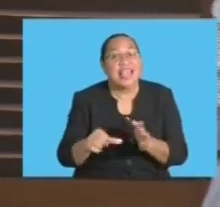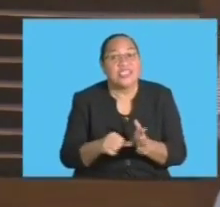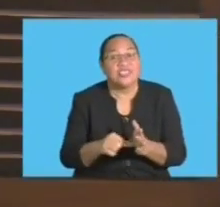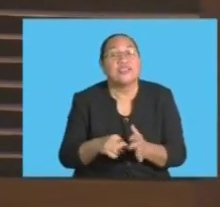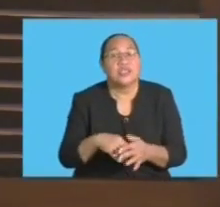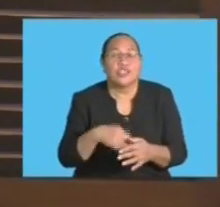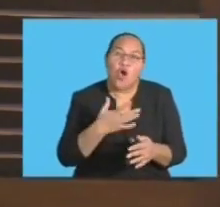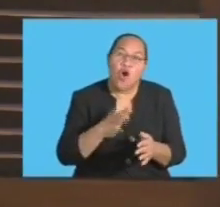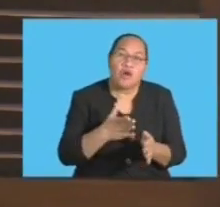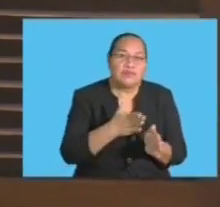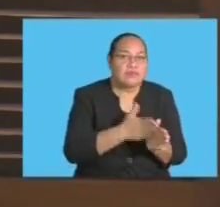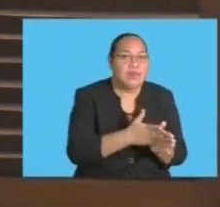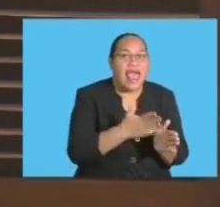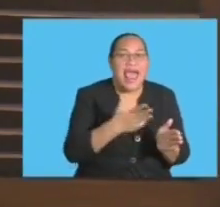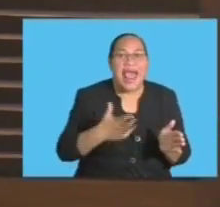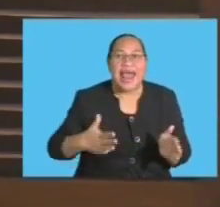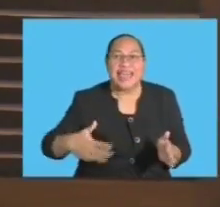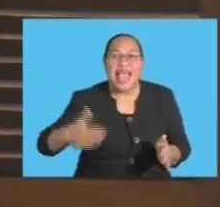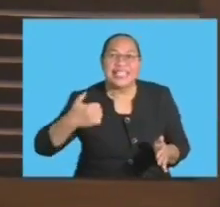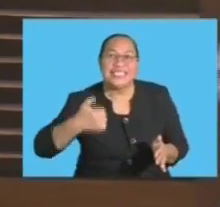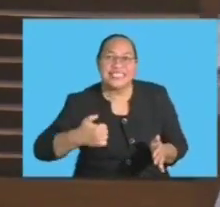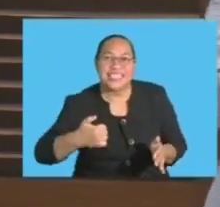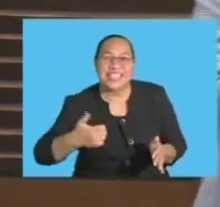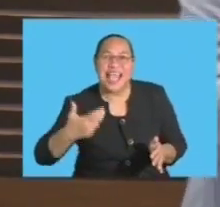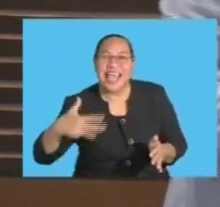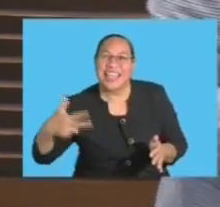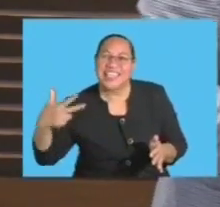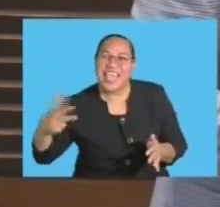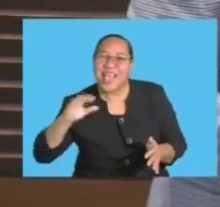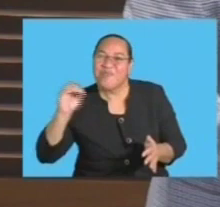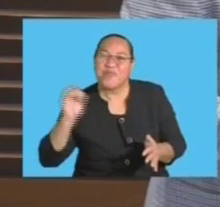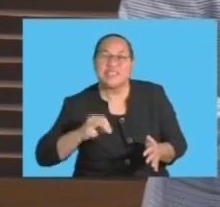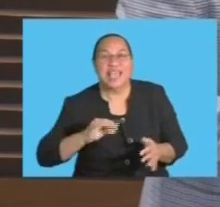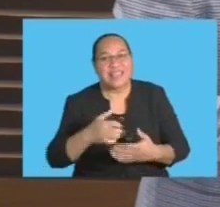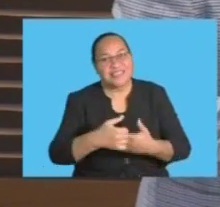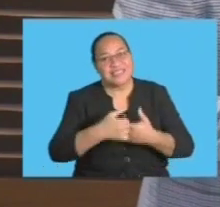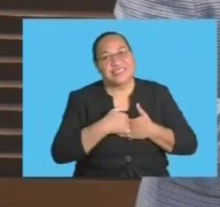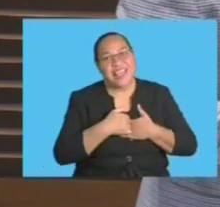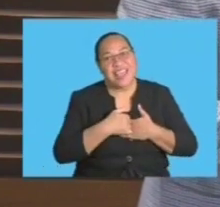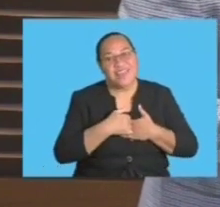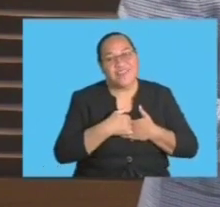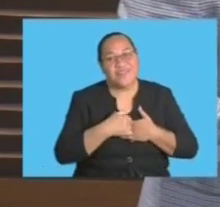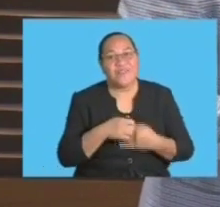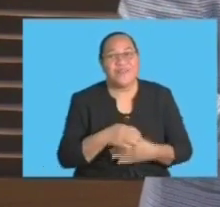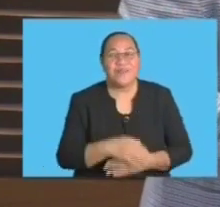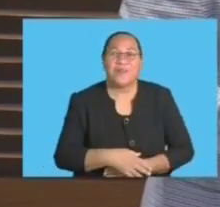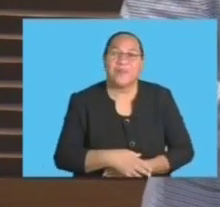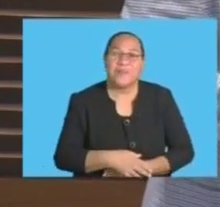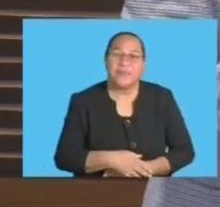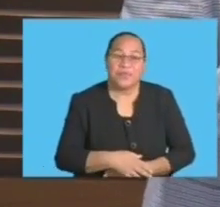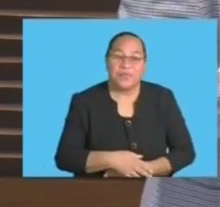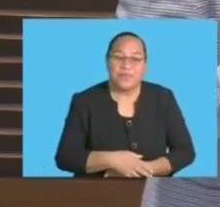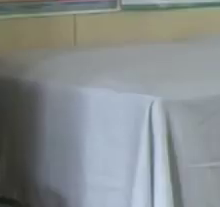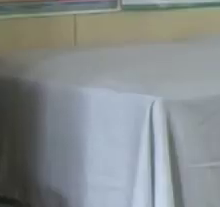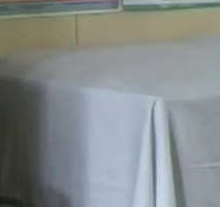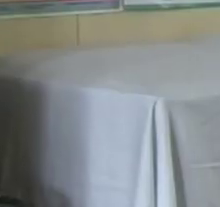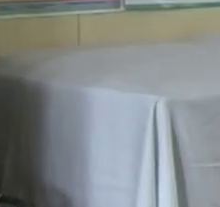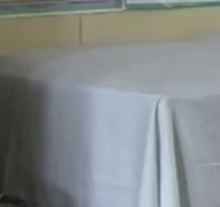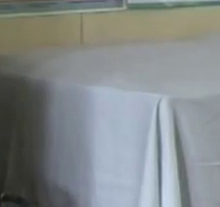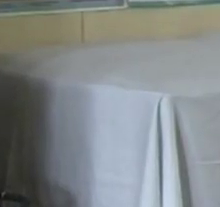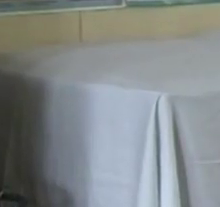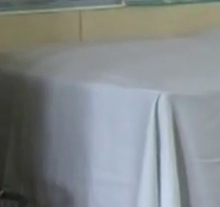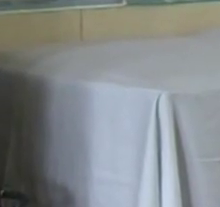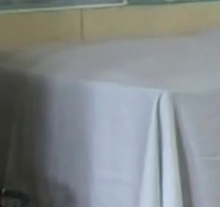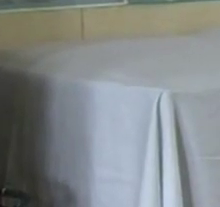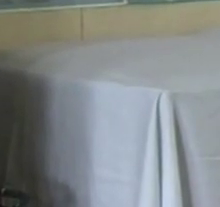to 97% immunity within our population, and this is called herd immunity. Last outbreak in Fiji was in